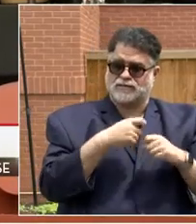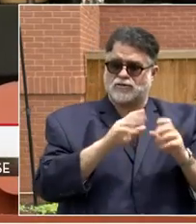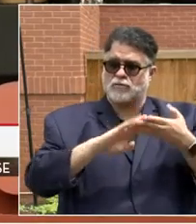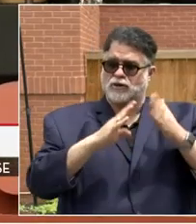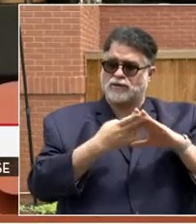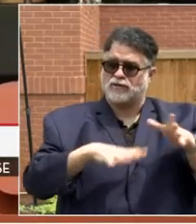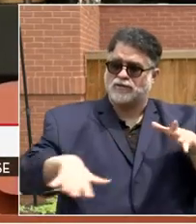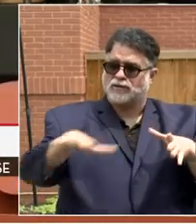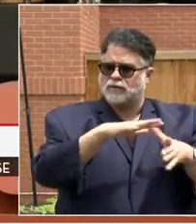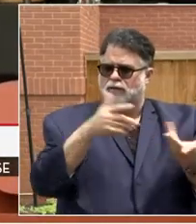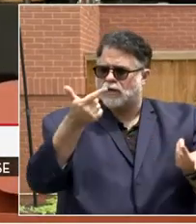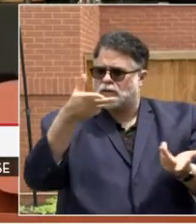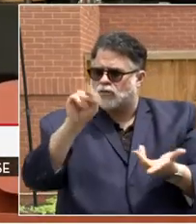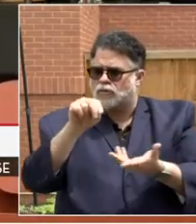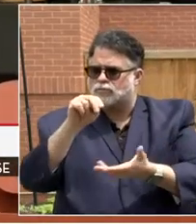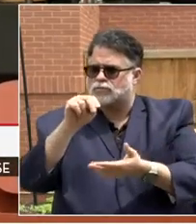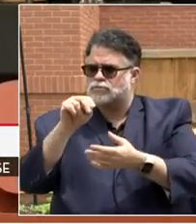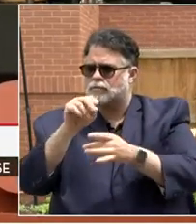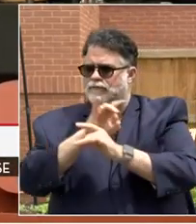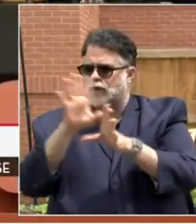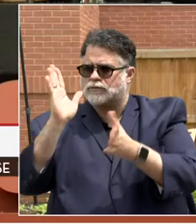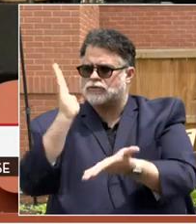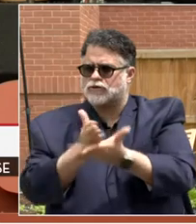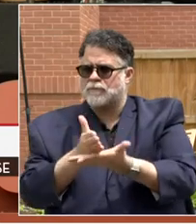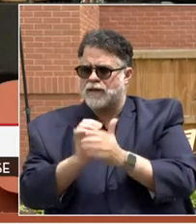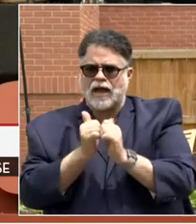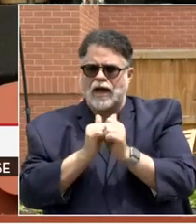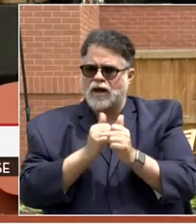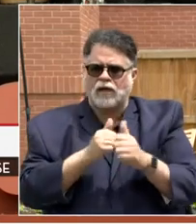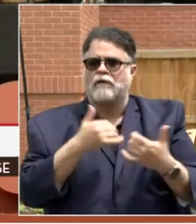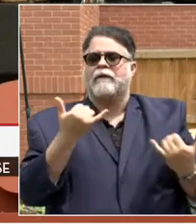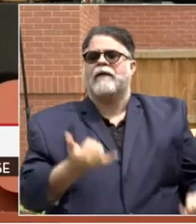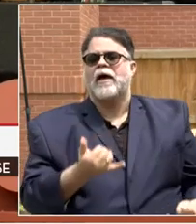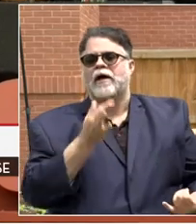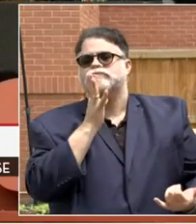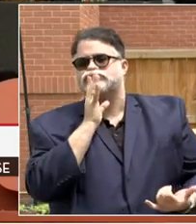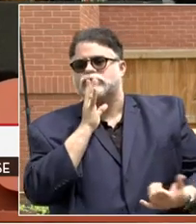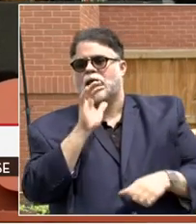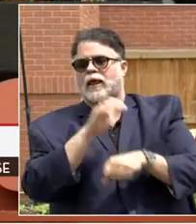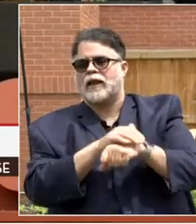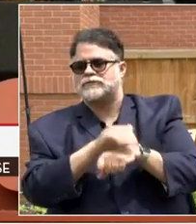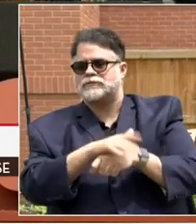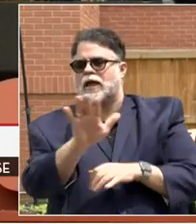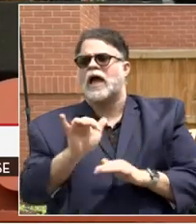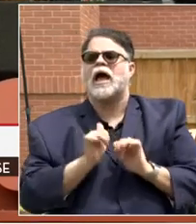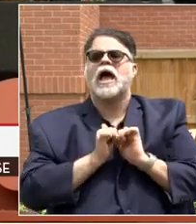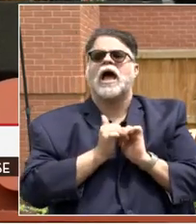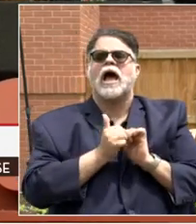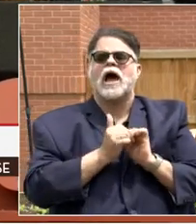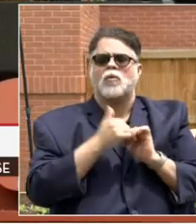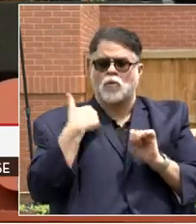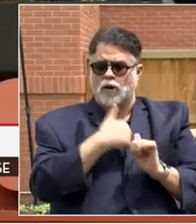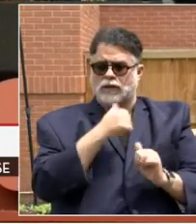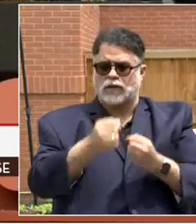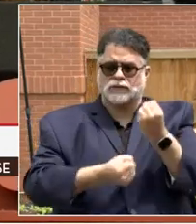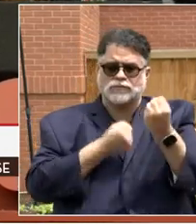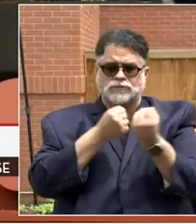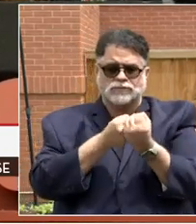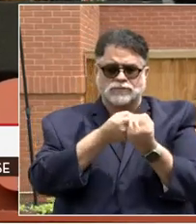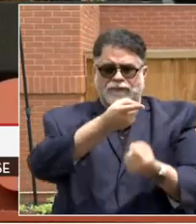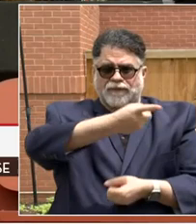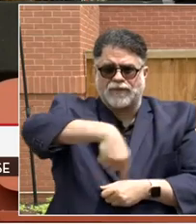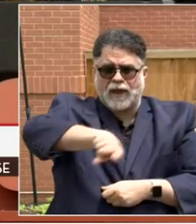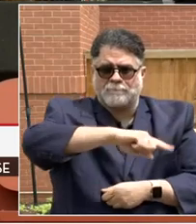speak English. How the administration could be aware of them and try to use